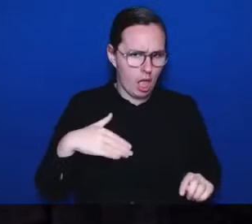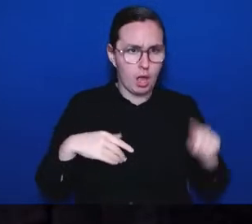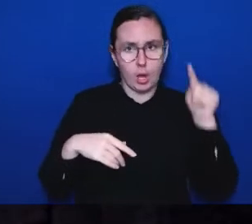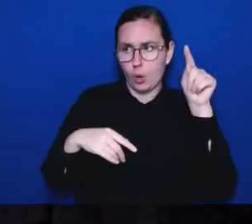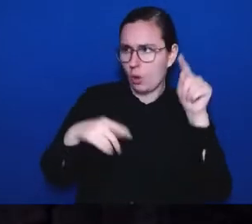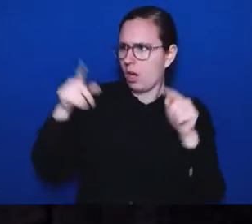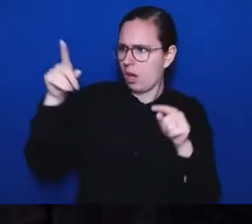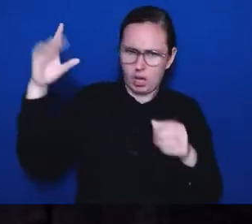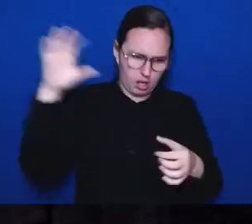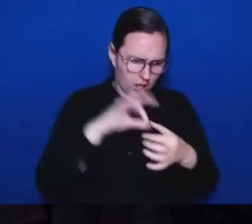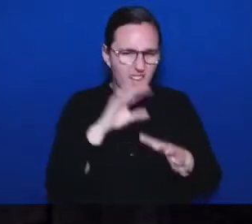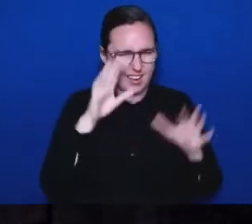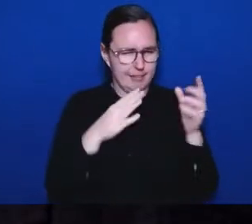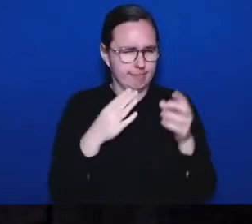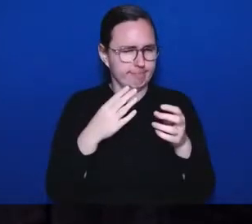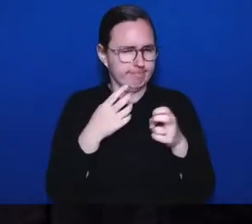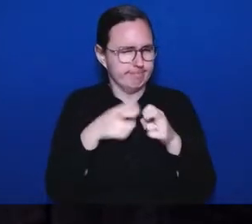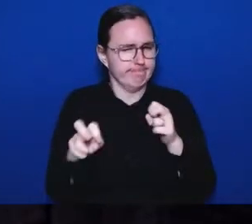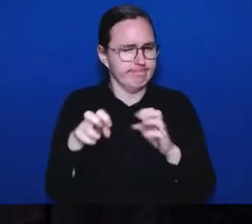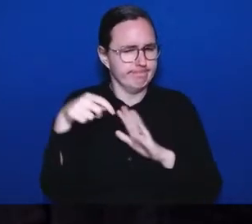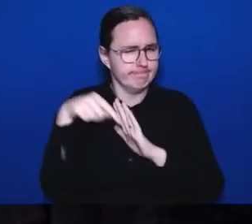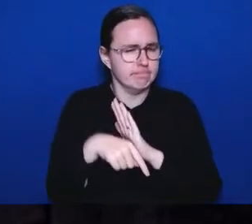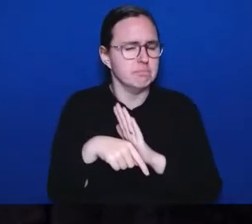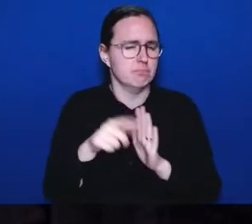both add a family doctor